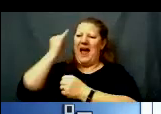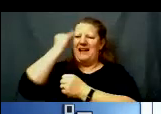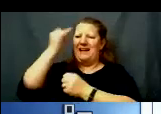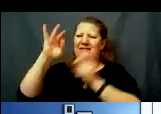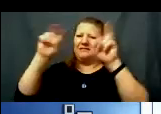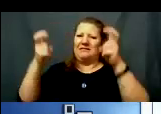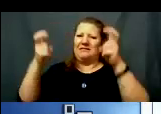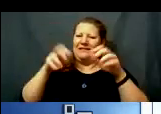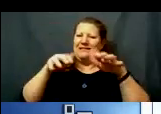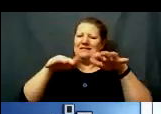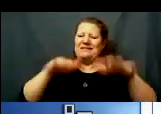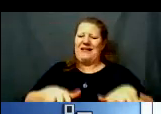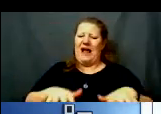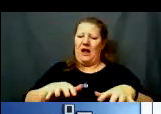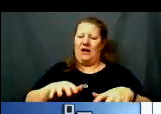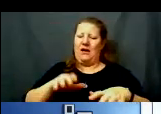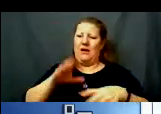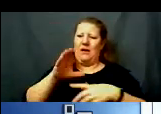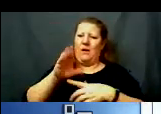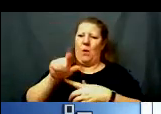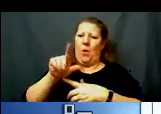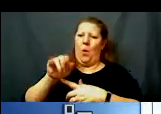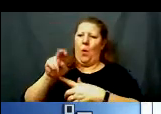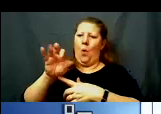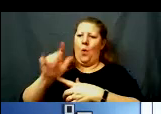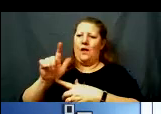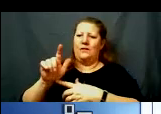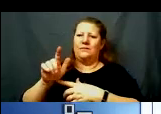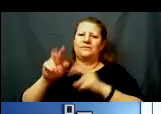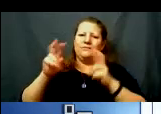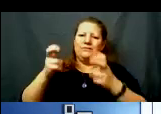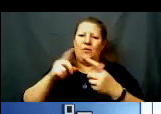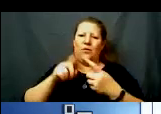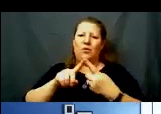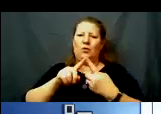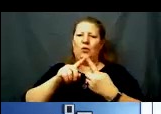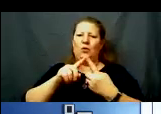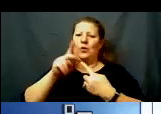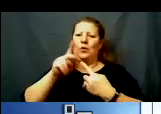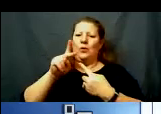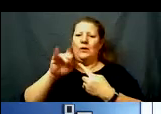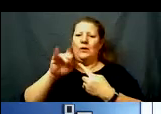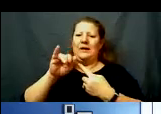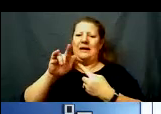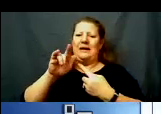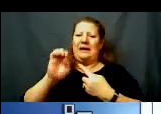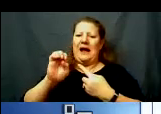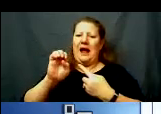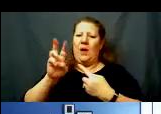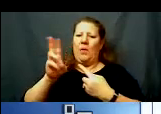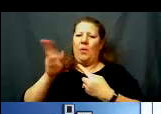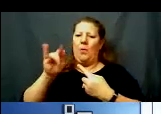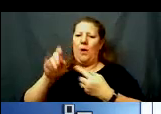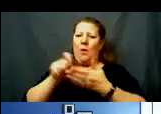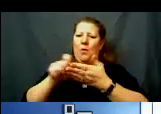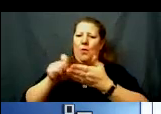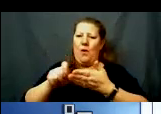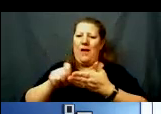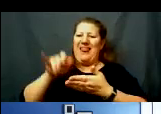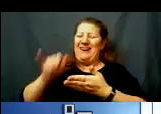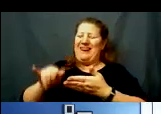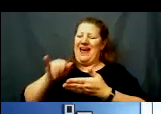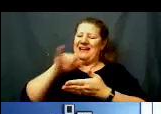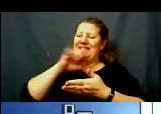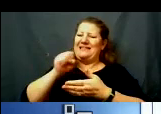colonialism, which is this, according to Potawatomi scholar Kyle Powis White, it's a process, a set